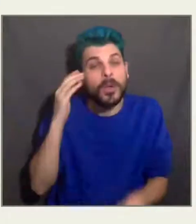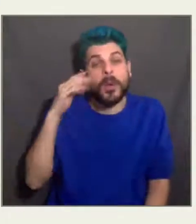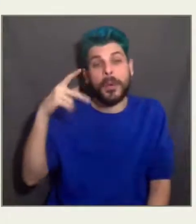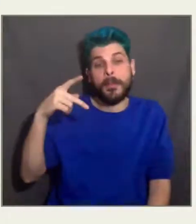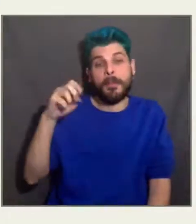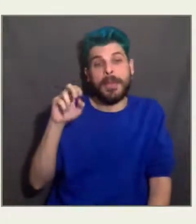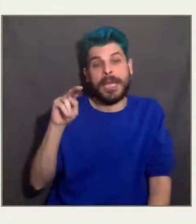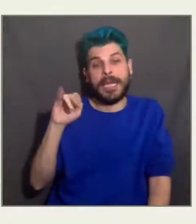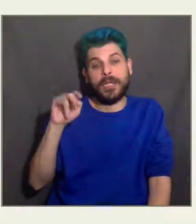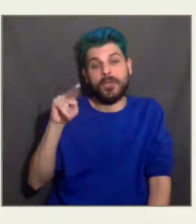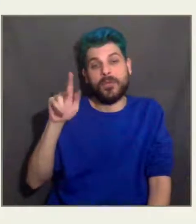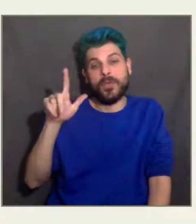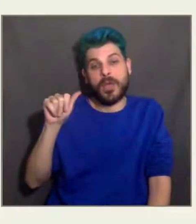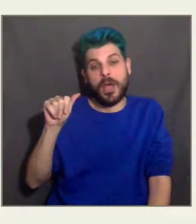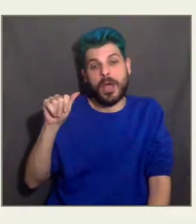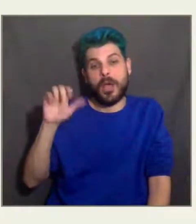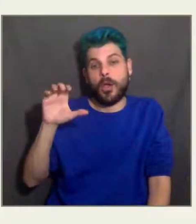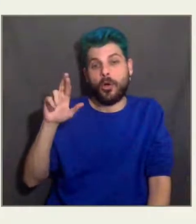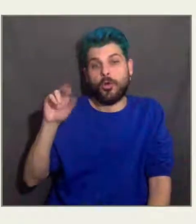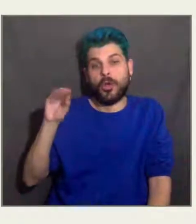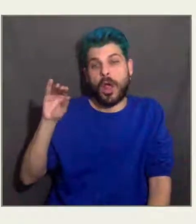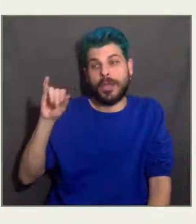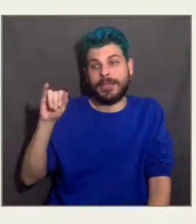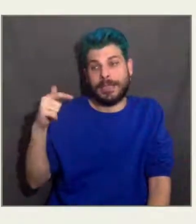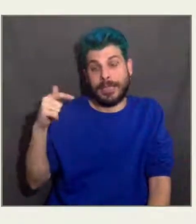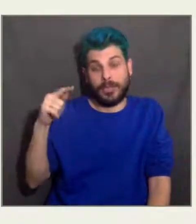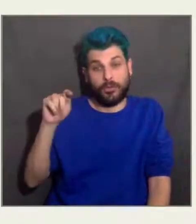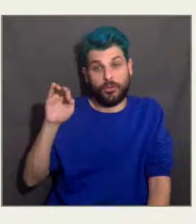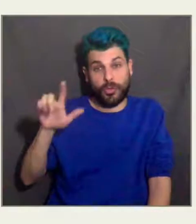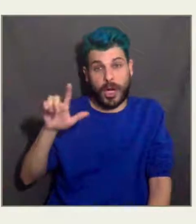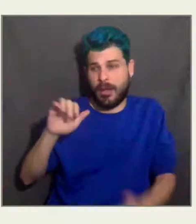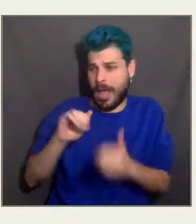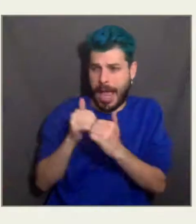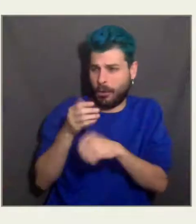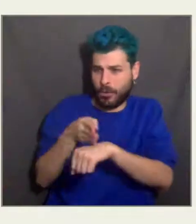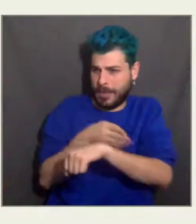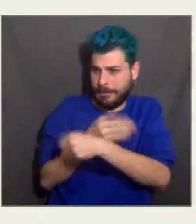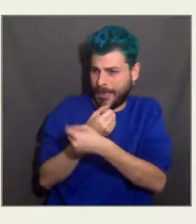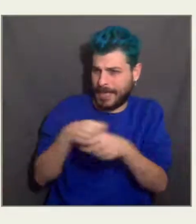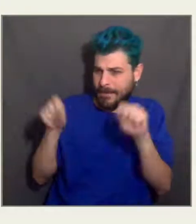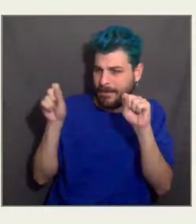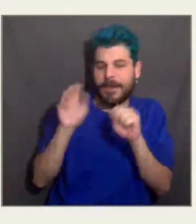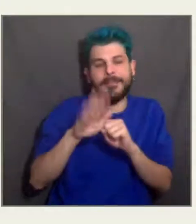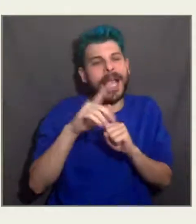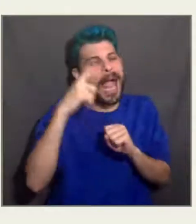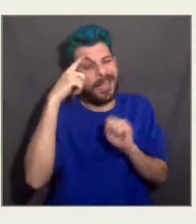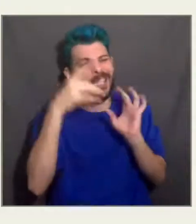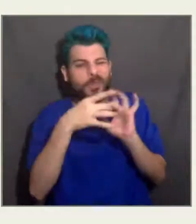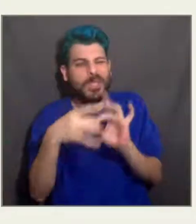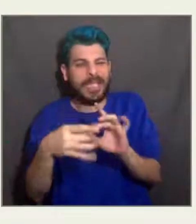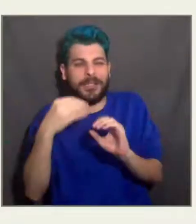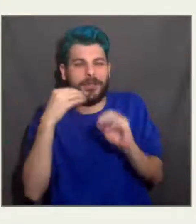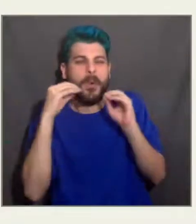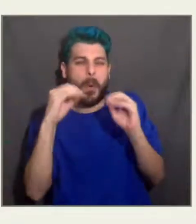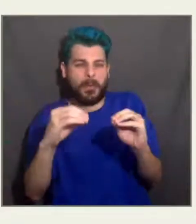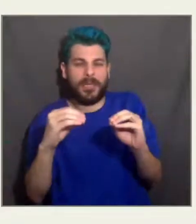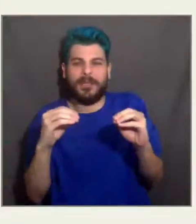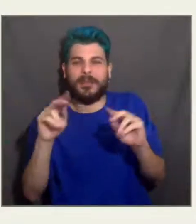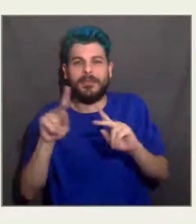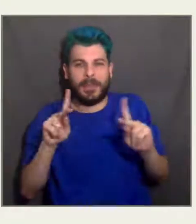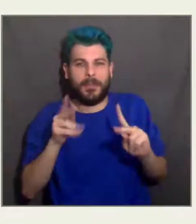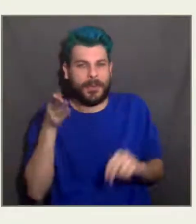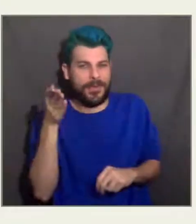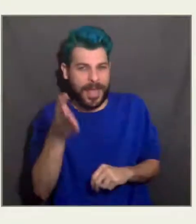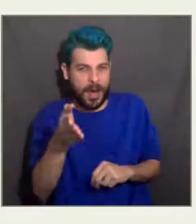safer? Oh, I think folks are talking about homelessness and encampments on the trails.